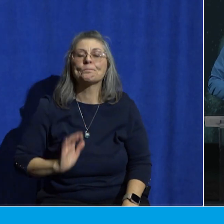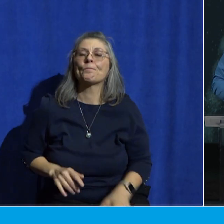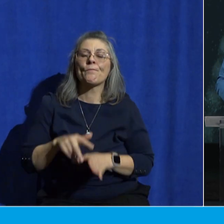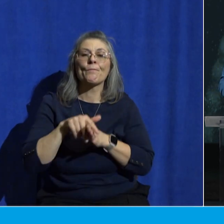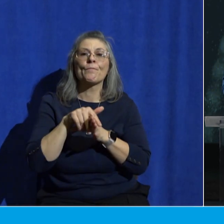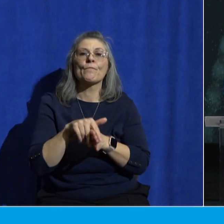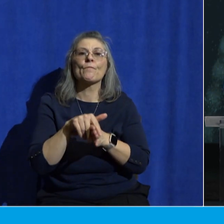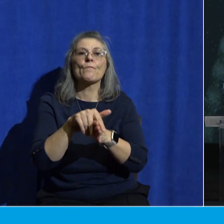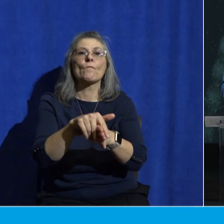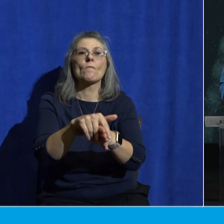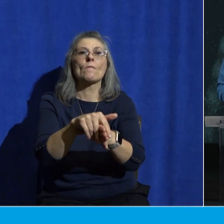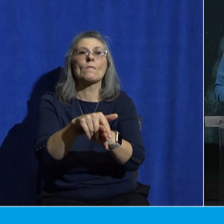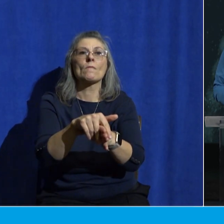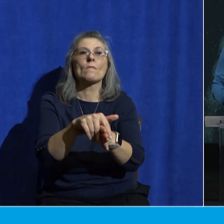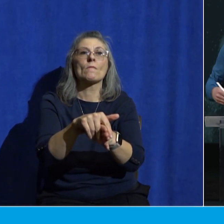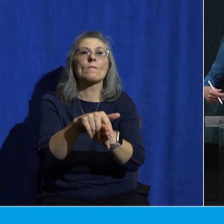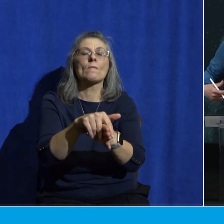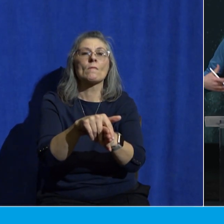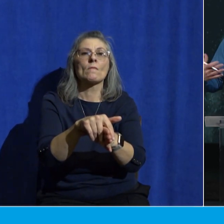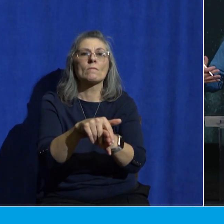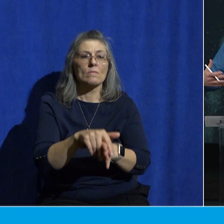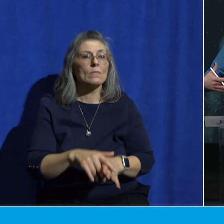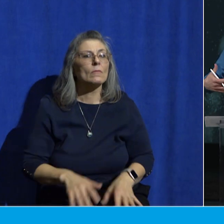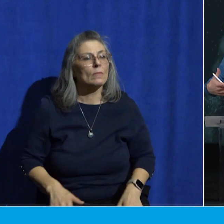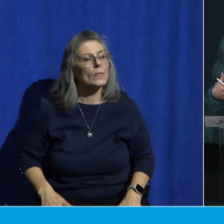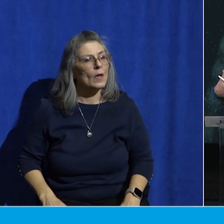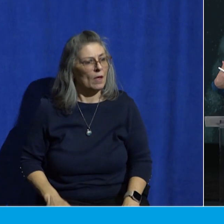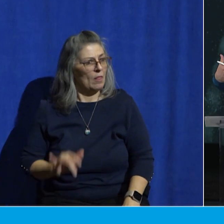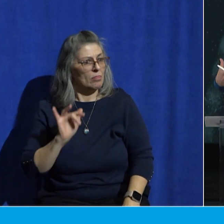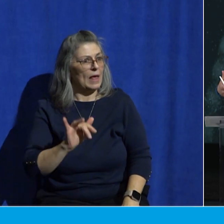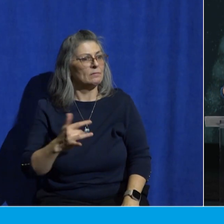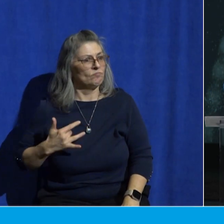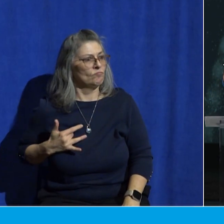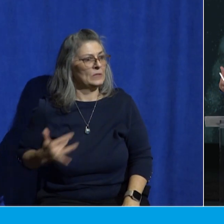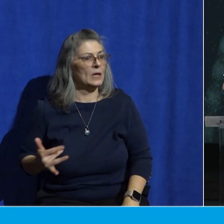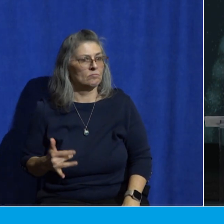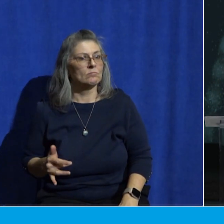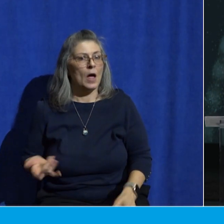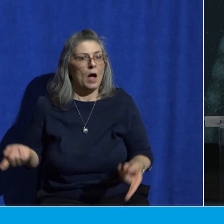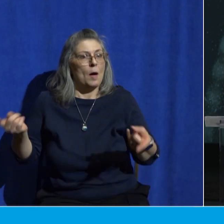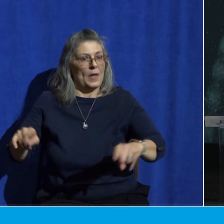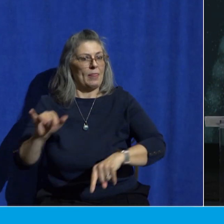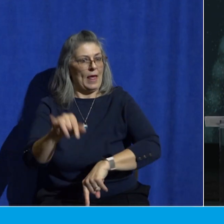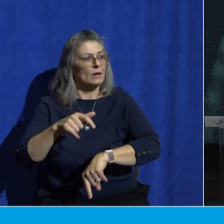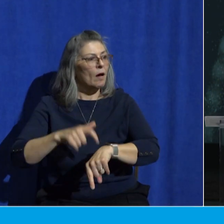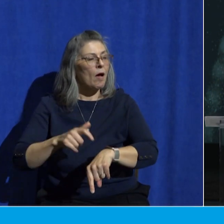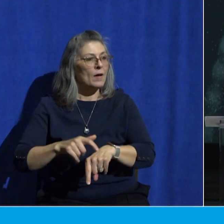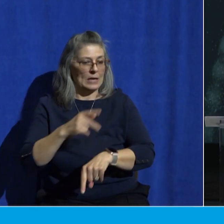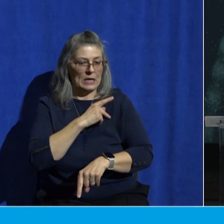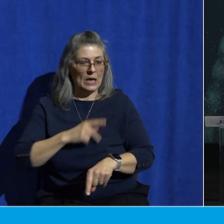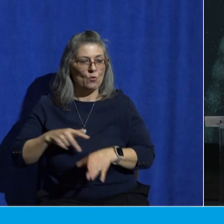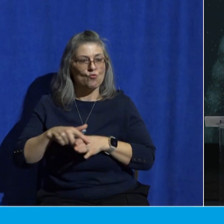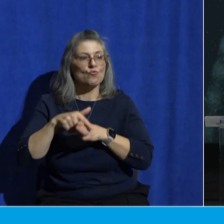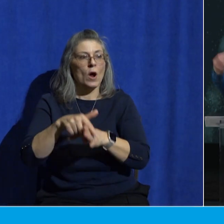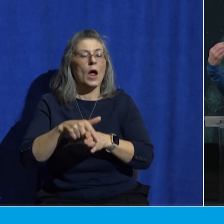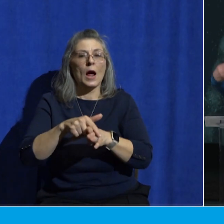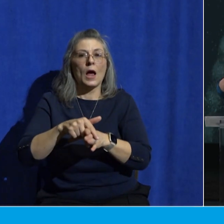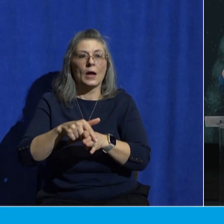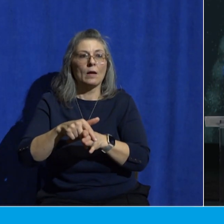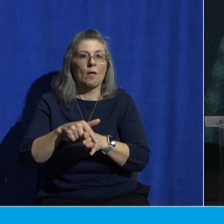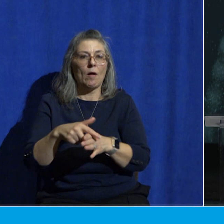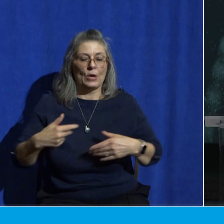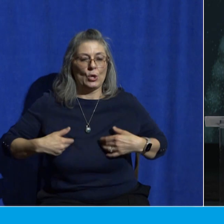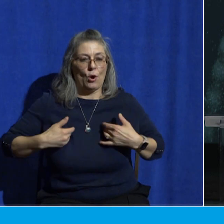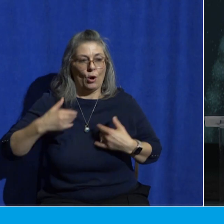It was not uncommon for a king to ride on a donkey or colt like this. The key was